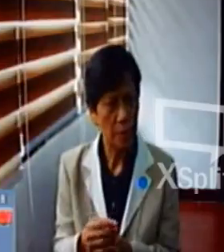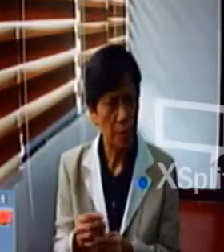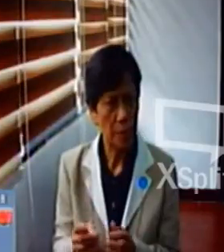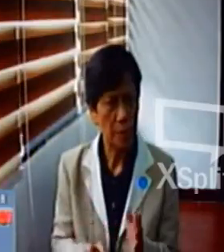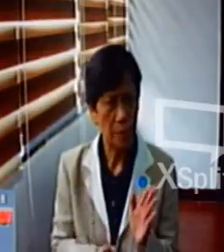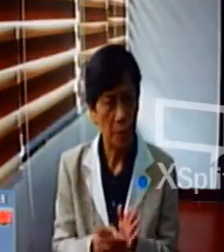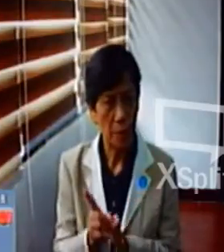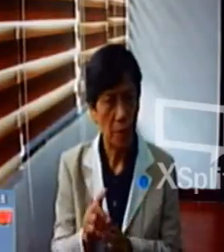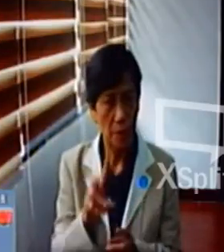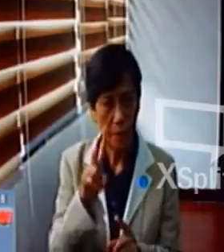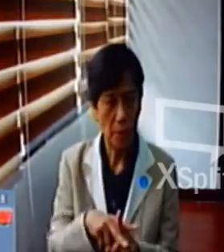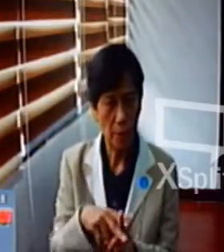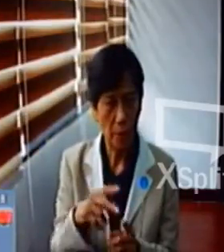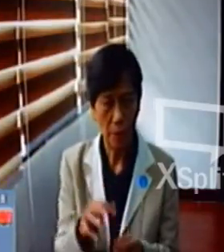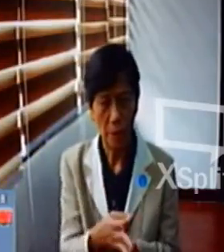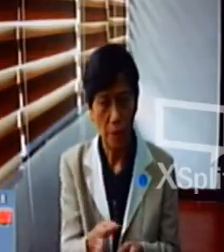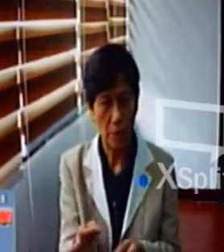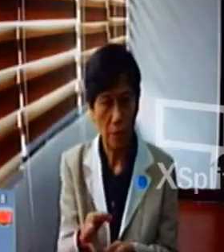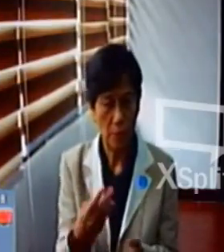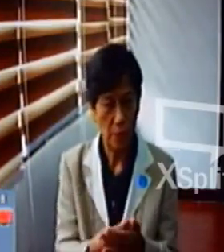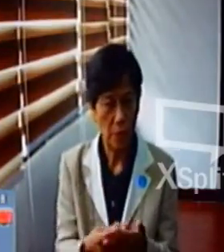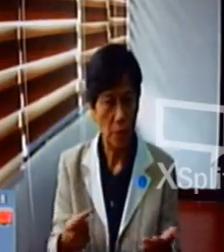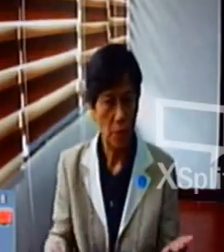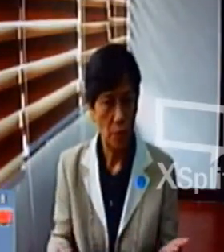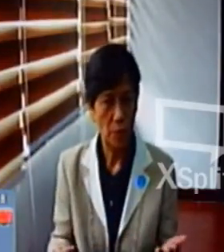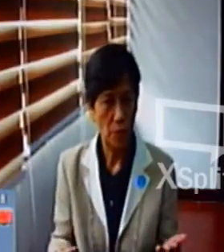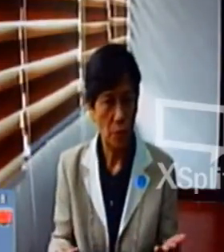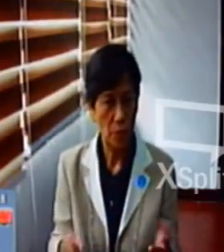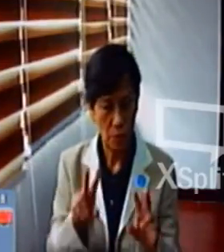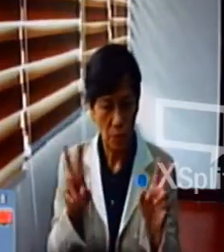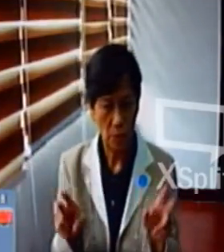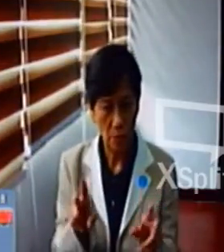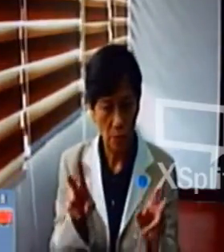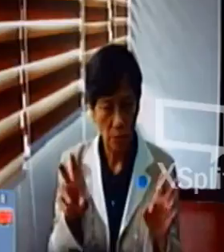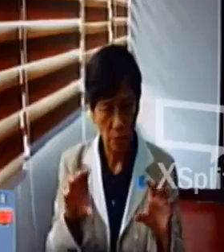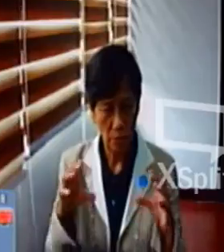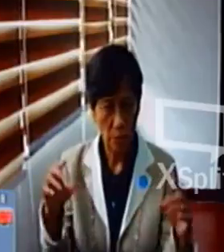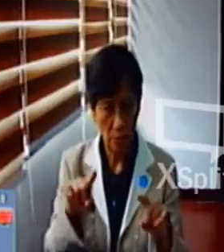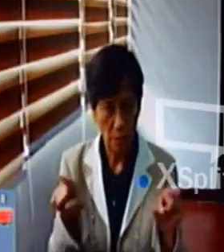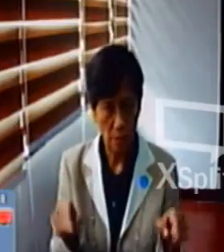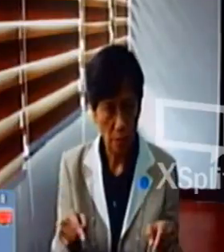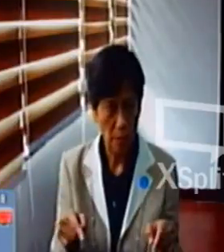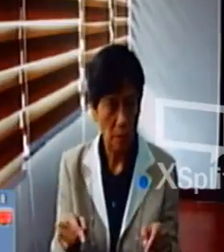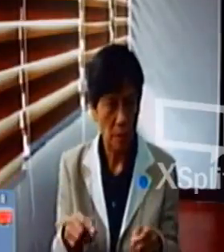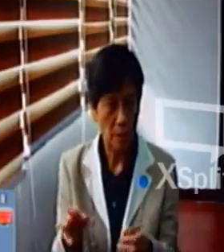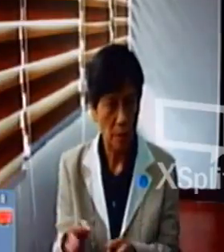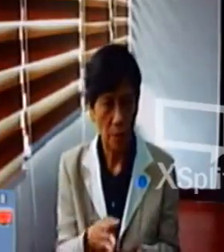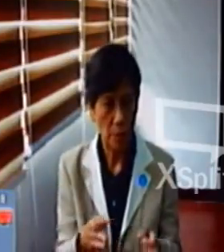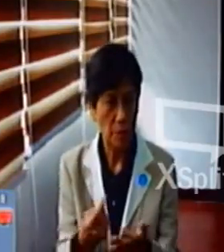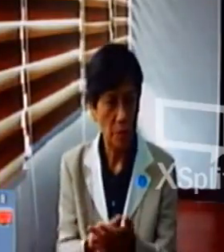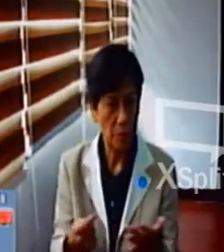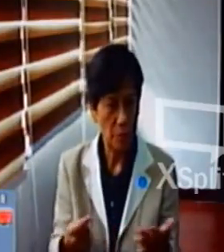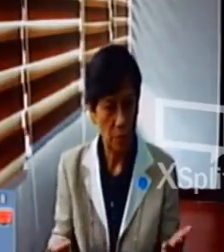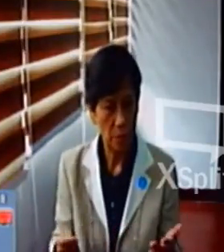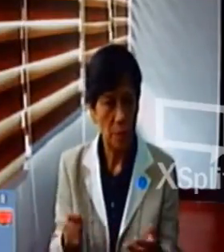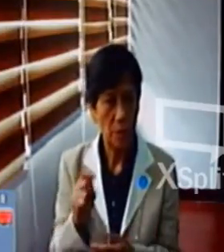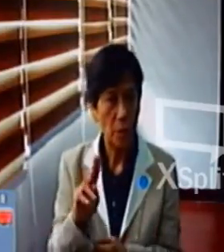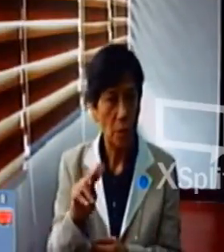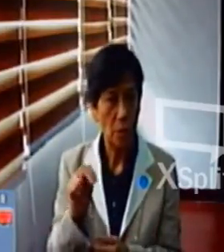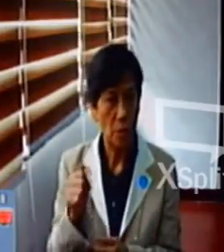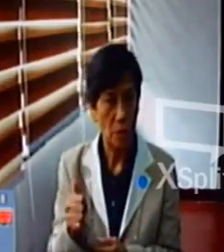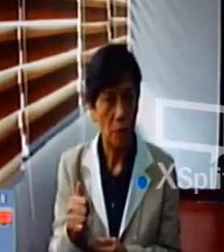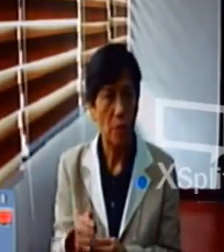Vulnerability Assessment Tool, enclosed in parenthesis fish wool, to tuna and sardine sectors in the Philippines